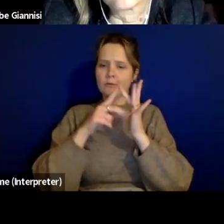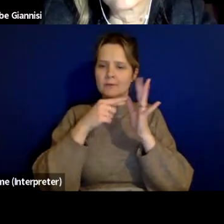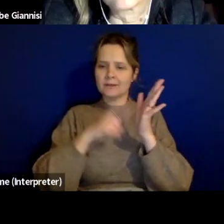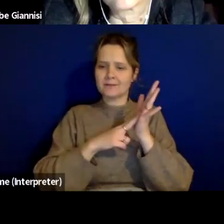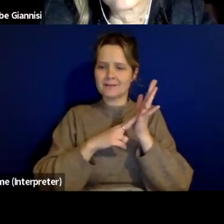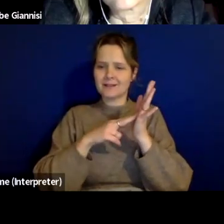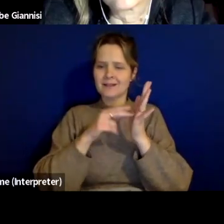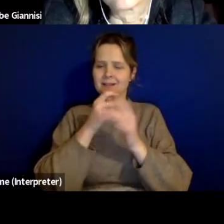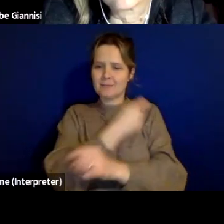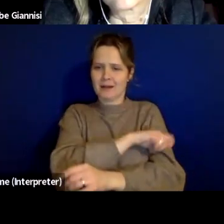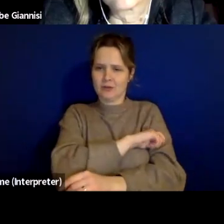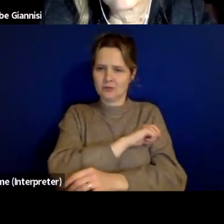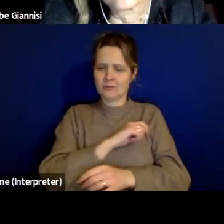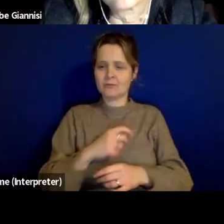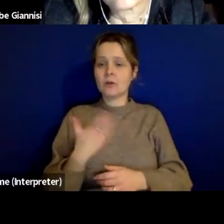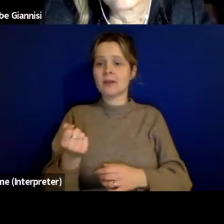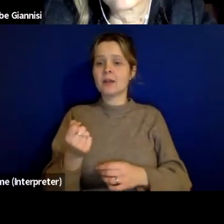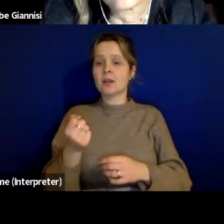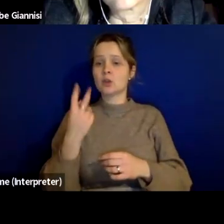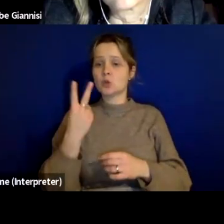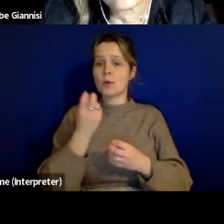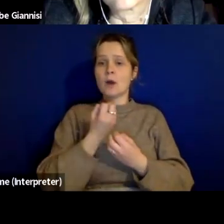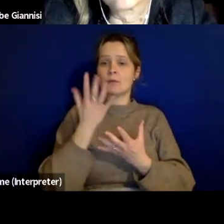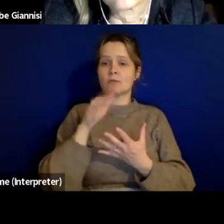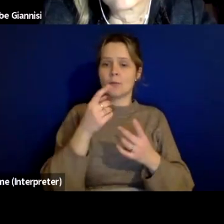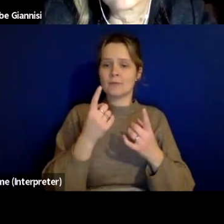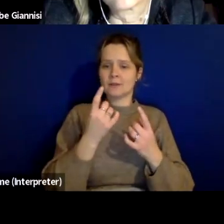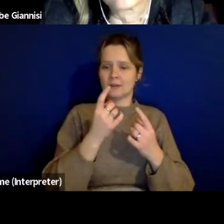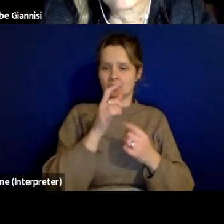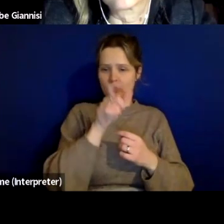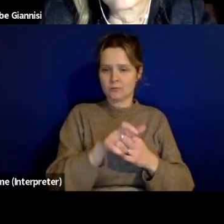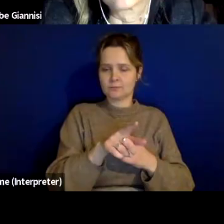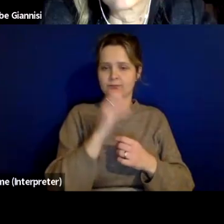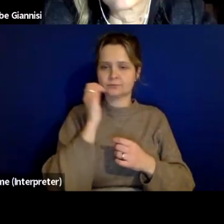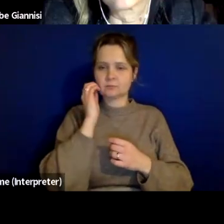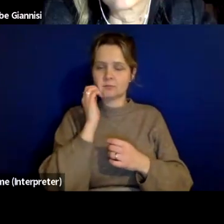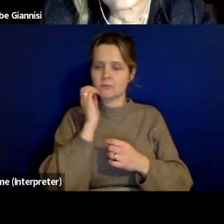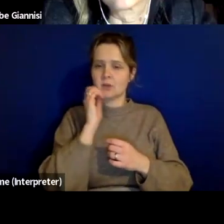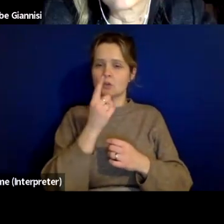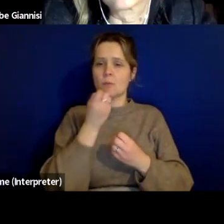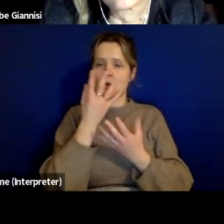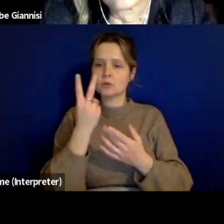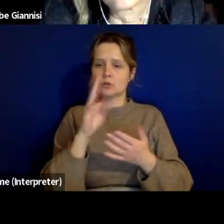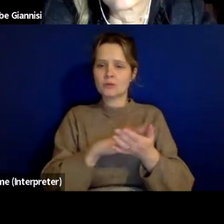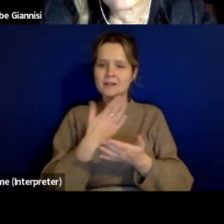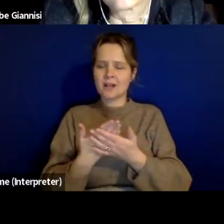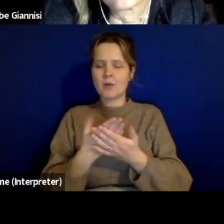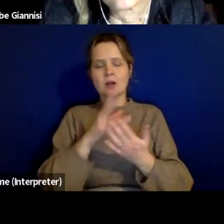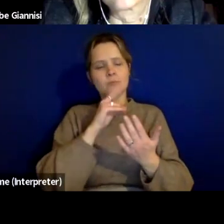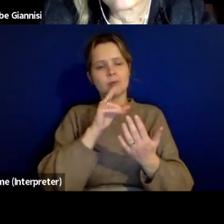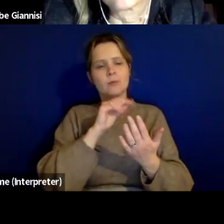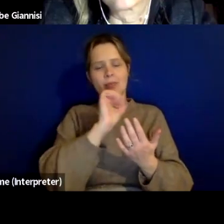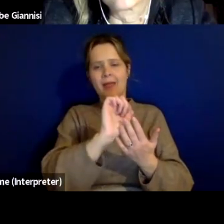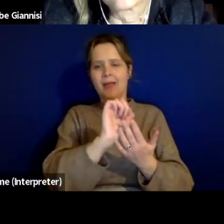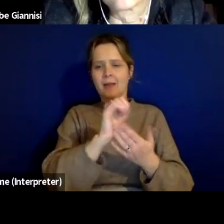contributors to the issue, two poets and two translators. I'll read their biographies and